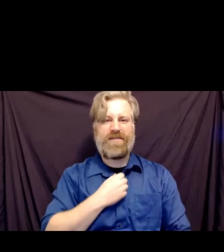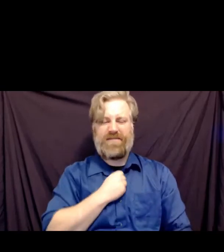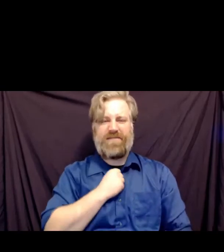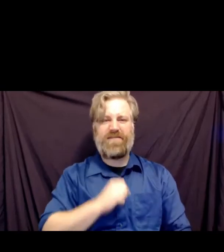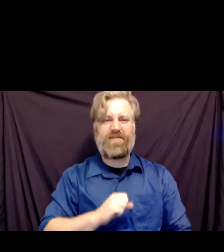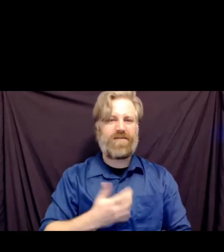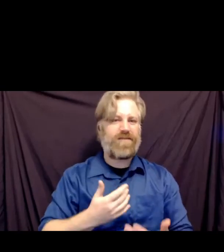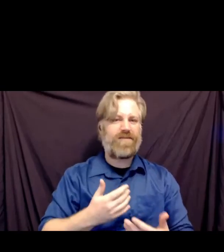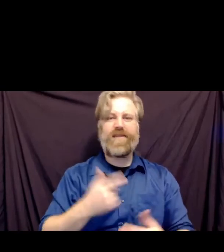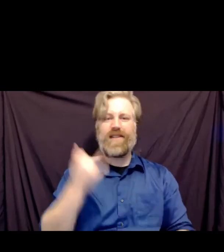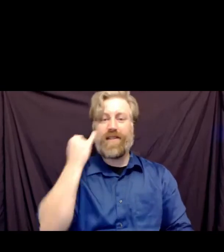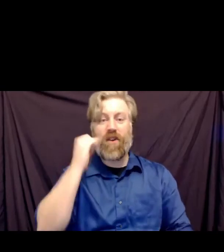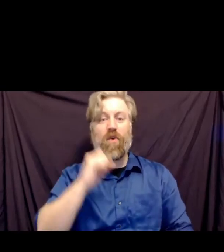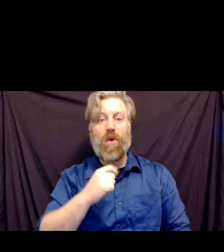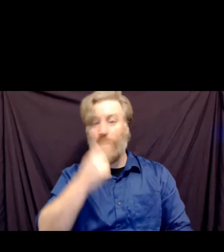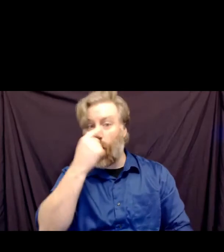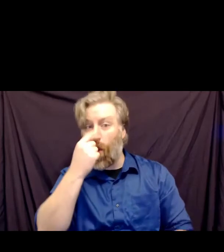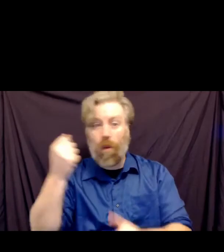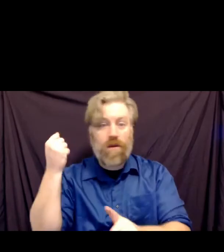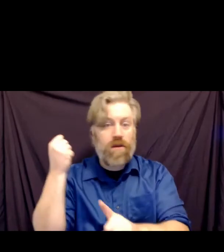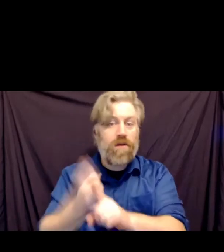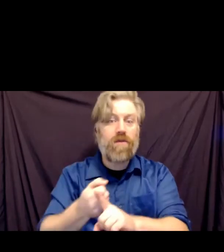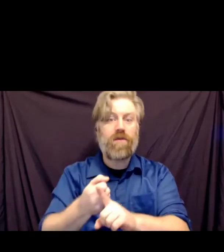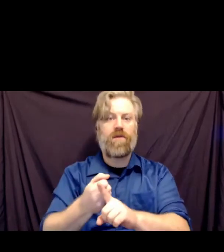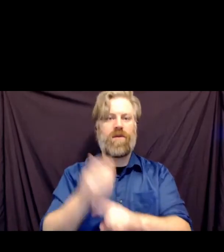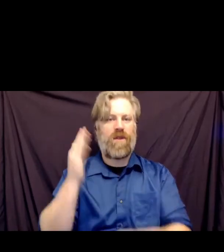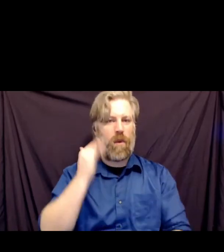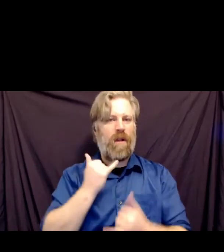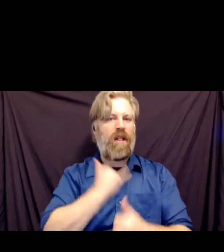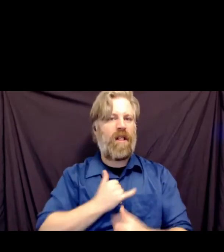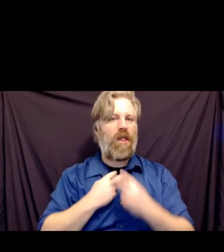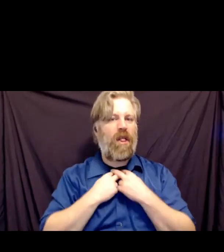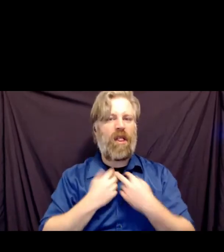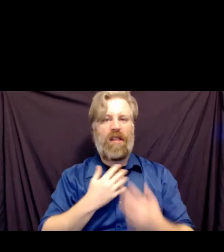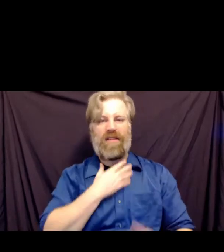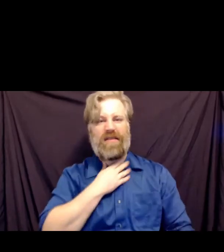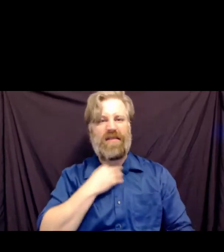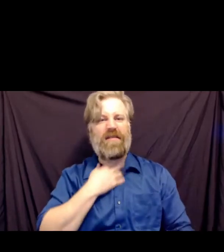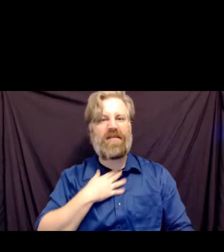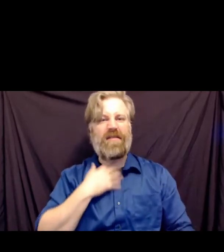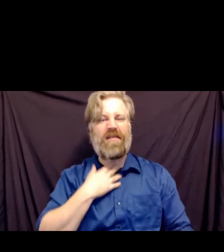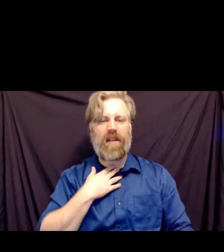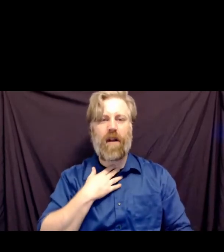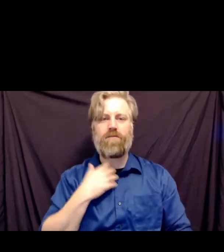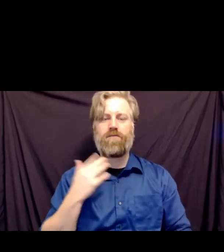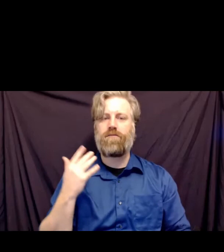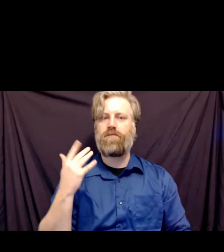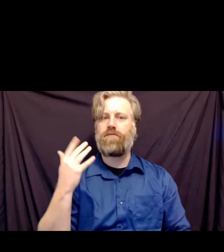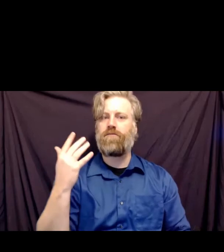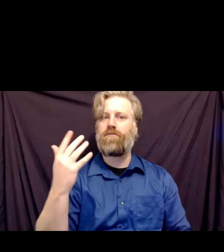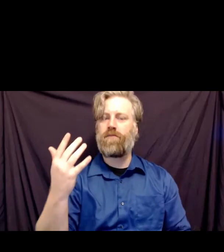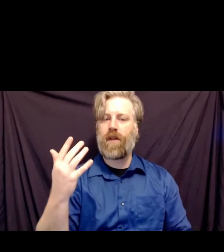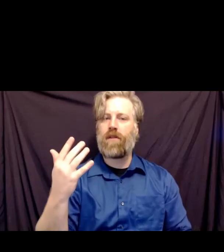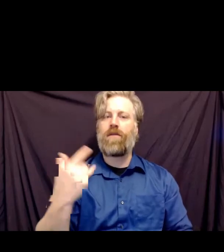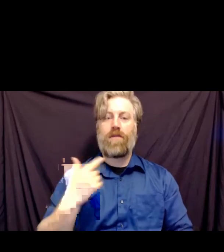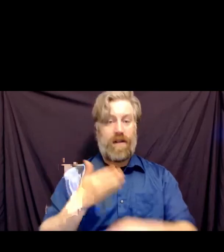a cold or something, it would be there for a long, long time. Well, when this released, and I was doing just this